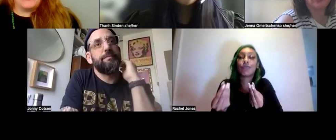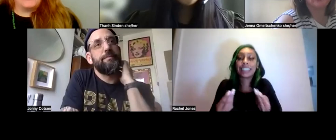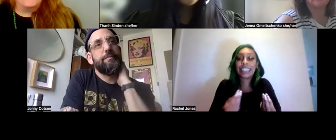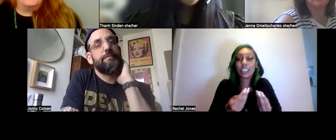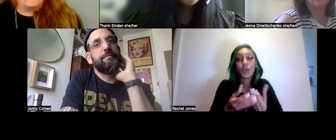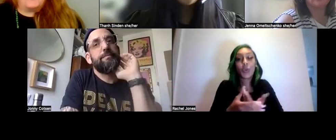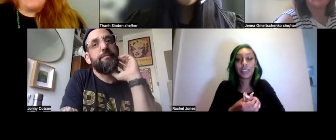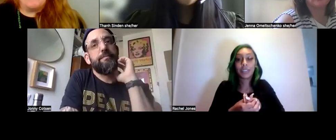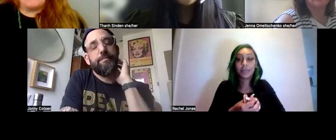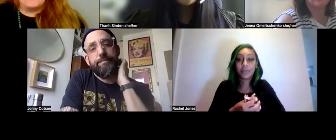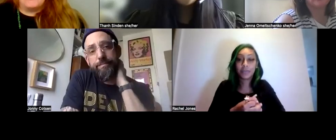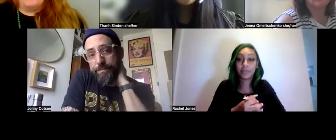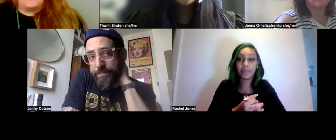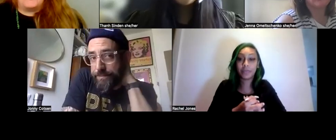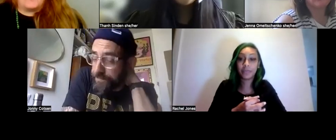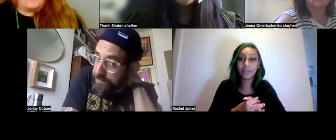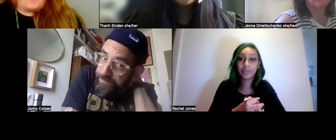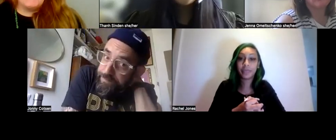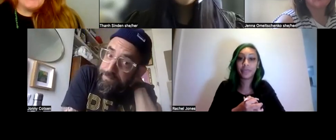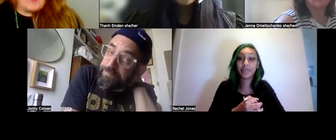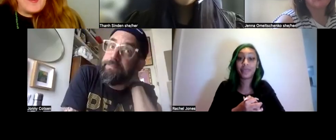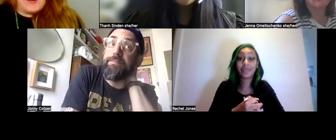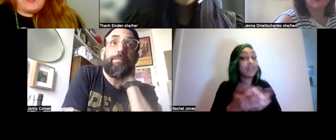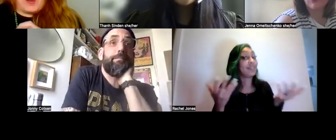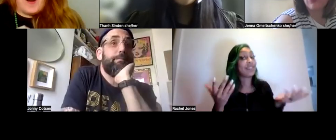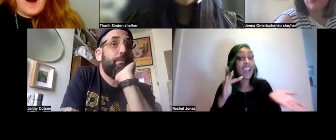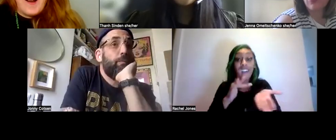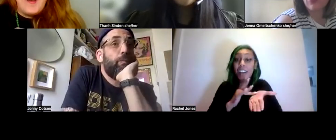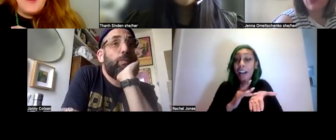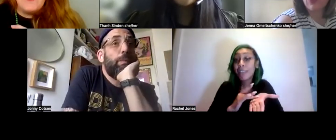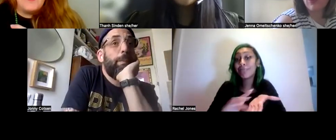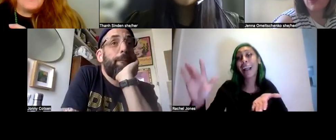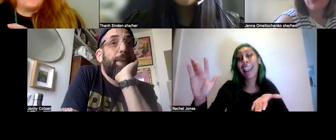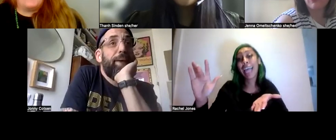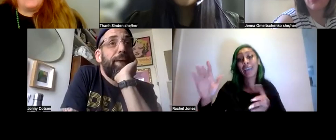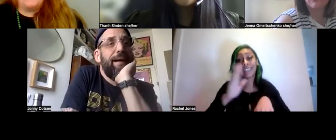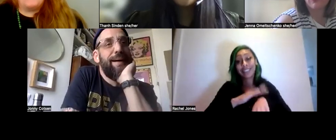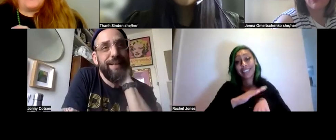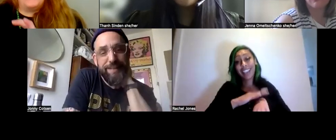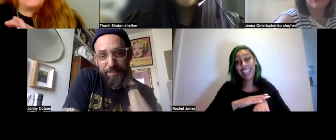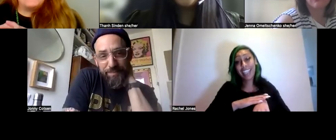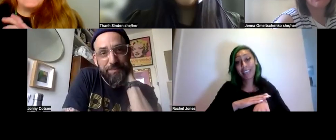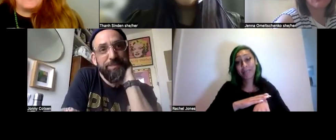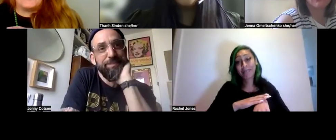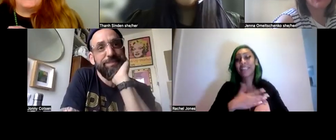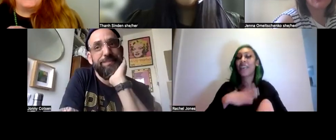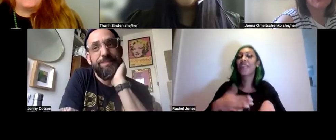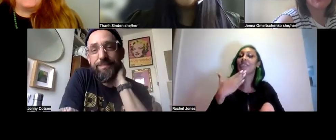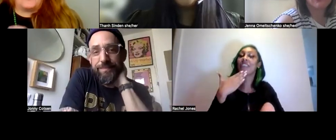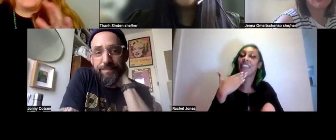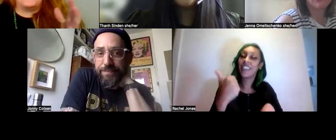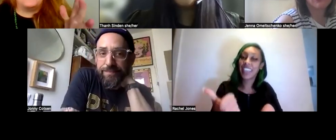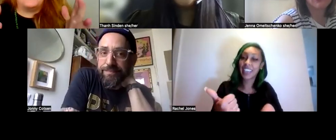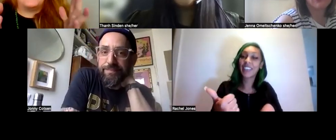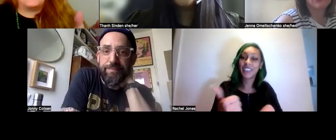at all. We have run out of time, but I want to thank all of